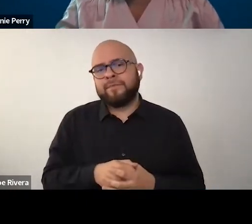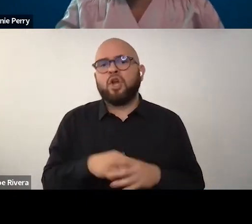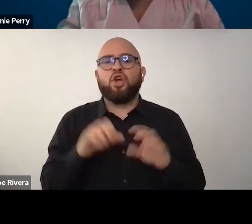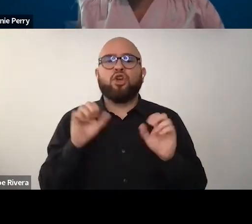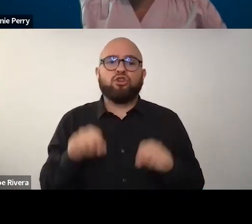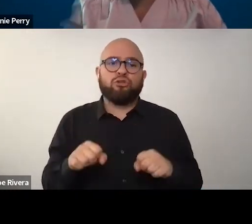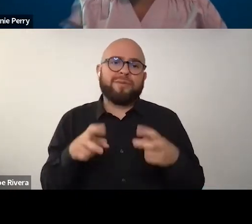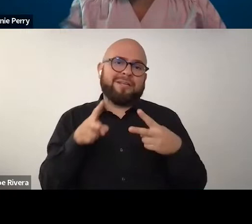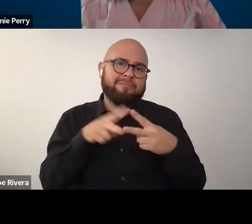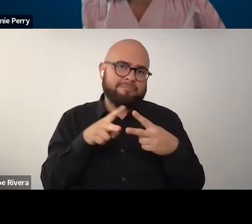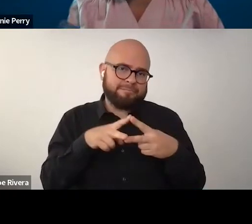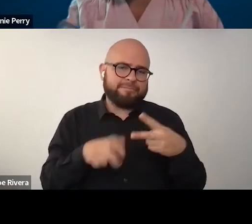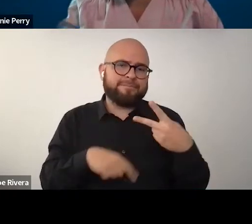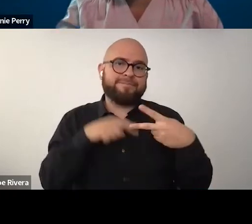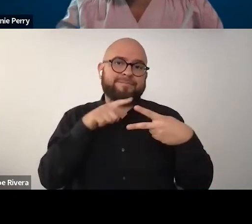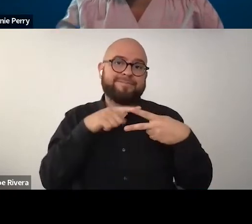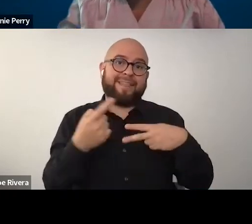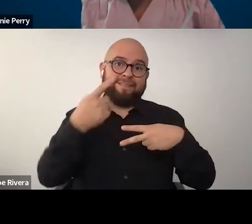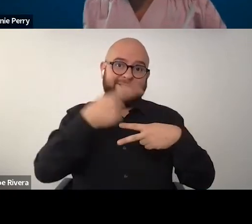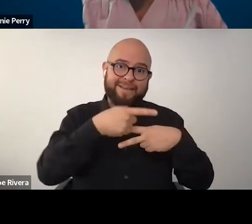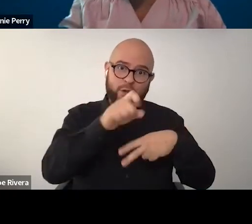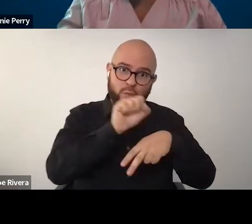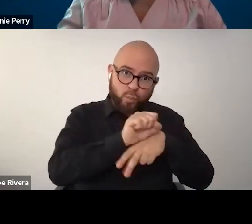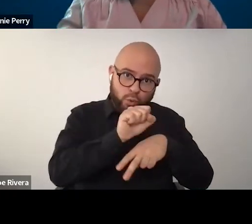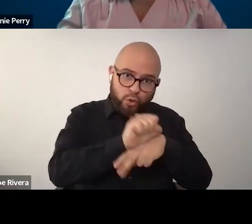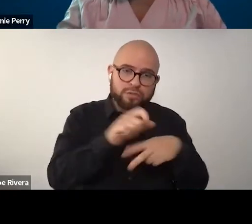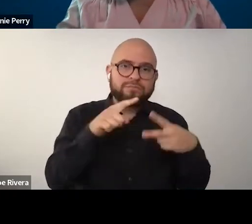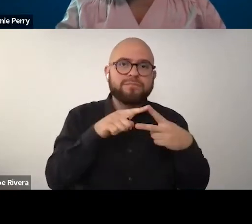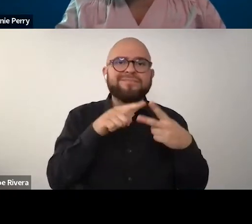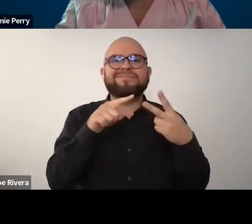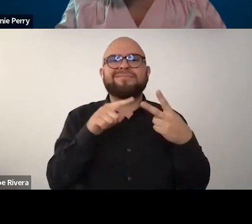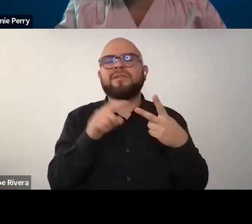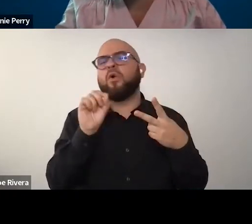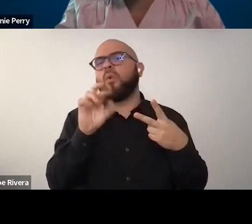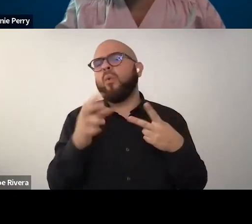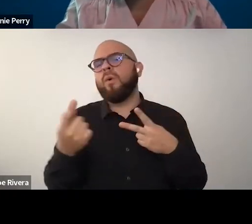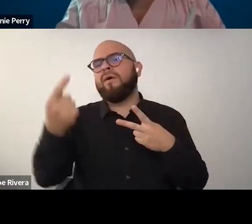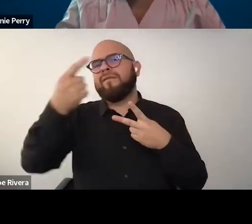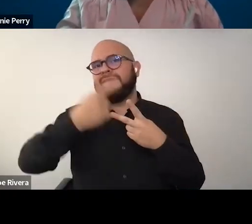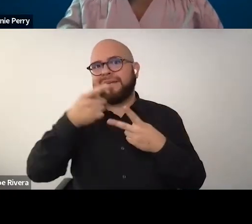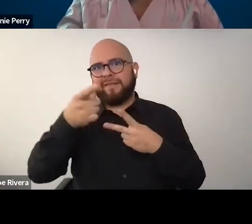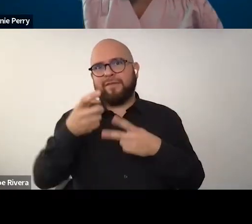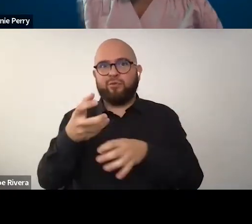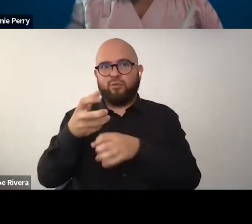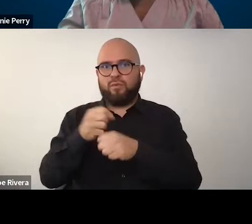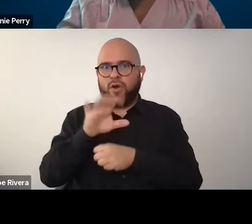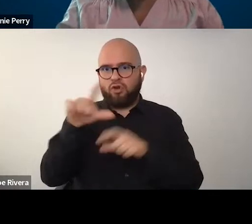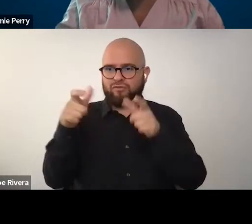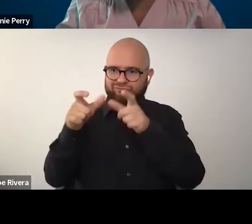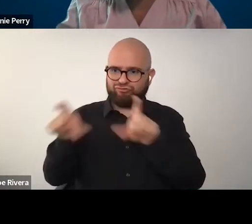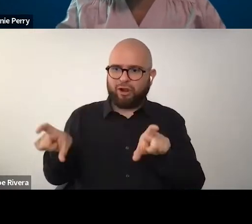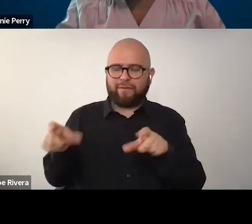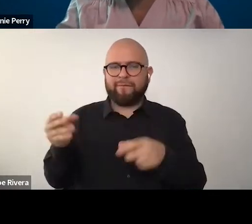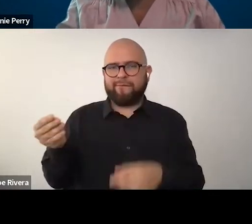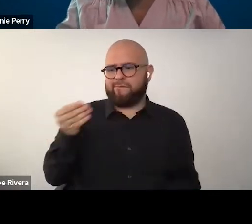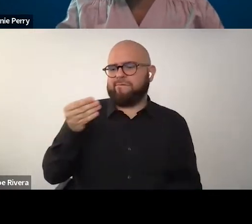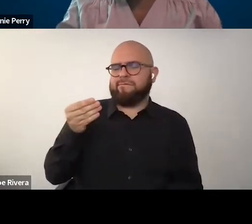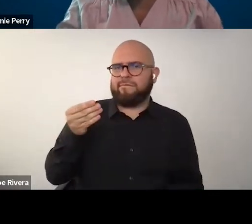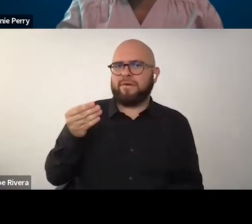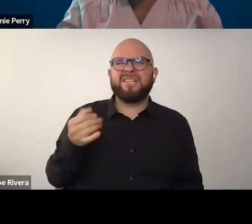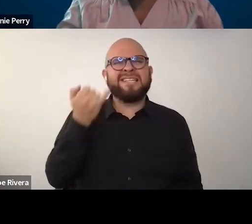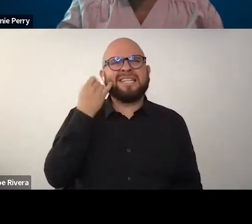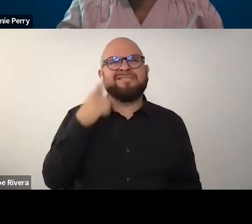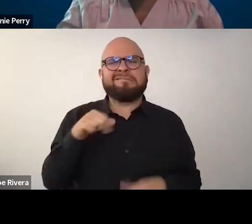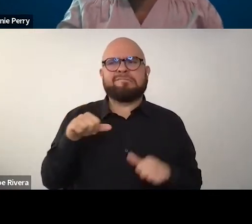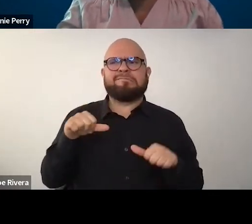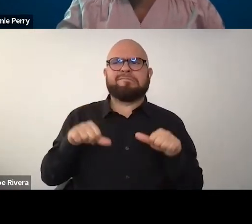things. One, the day that you worked, or the date that you receive your salary check. If you're ever unsure about